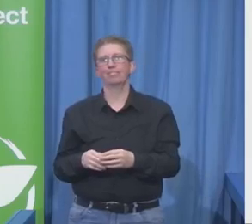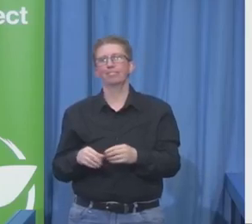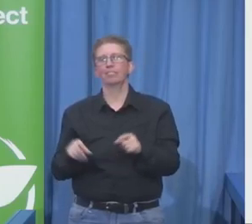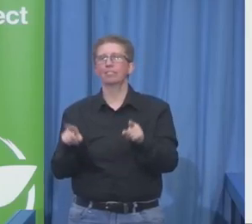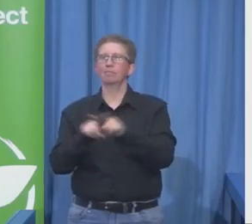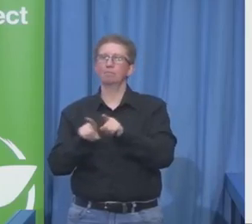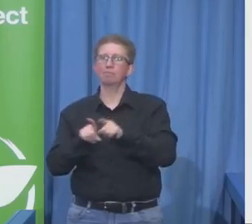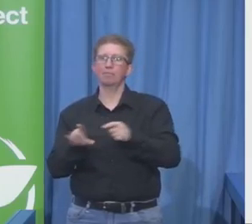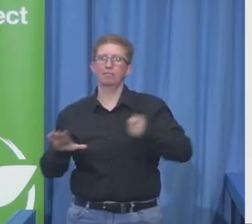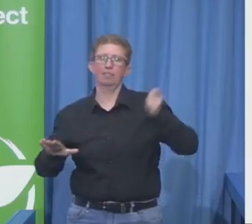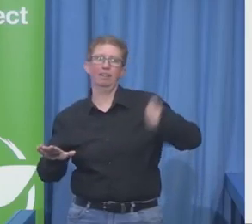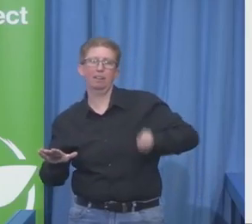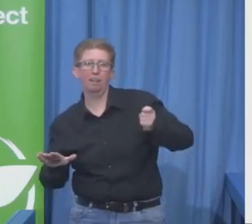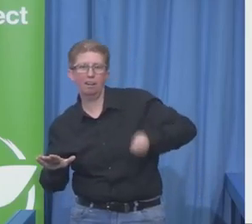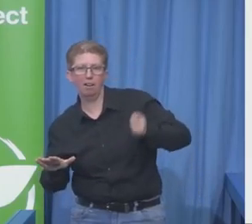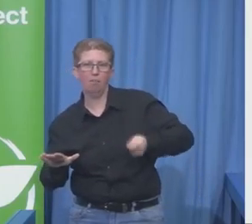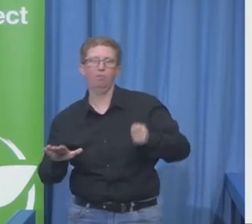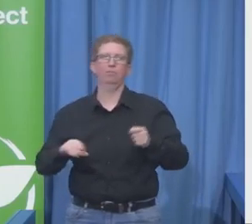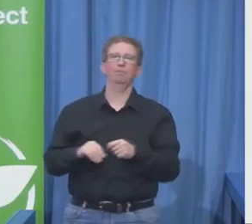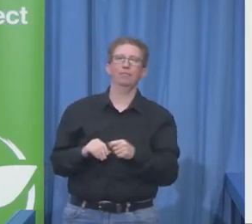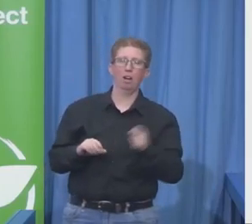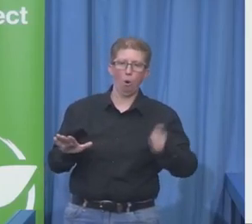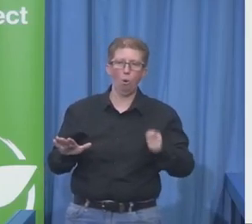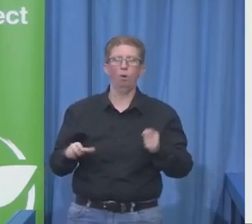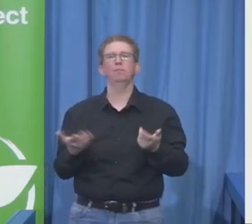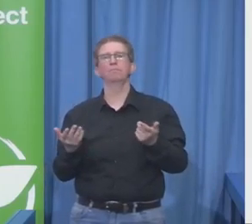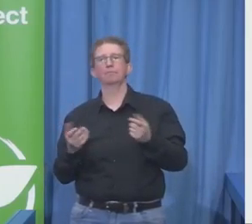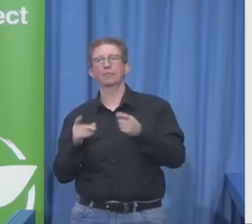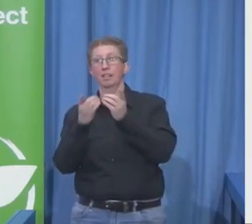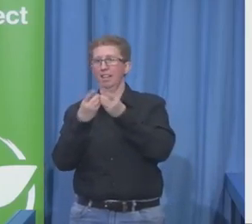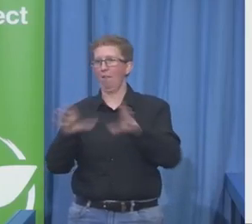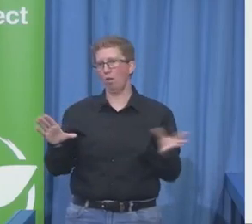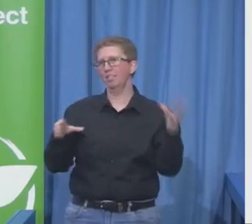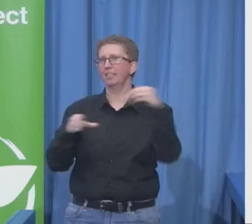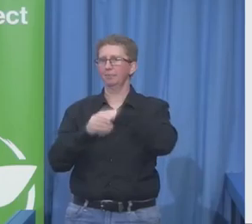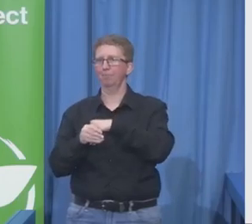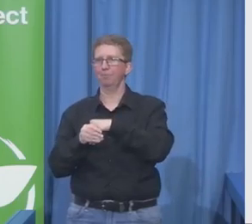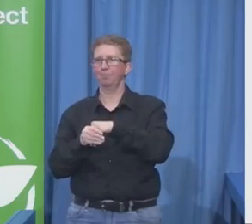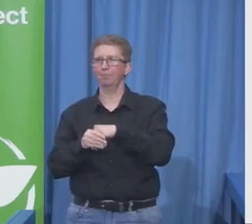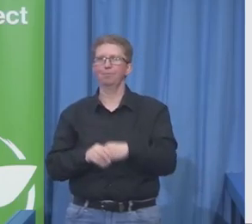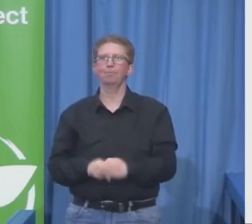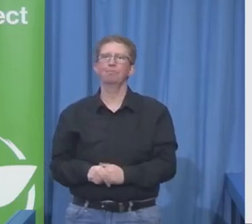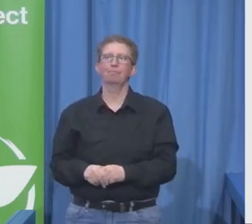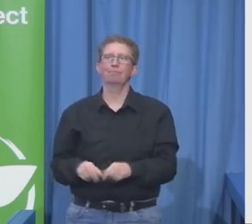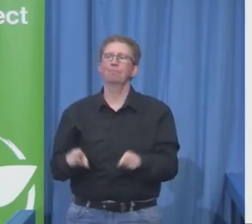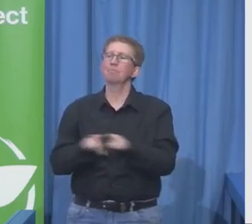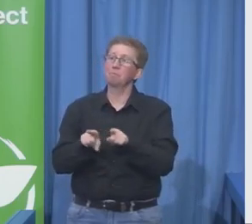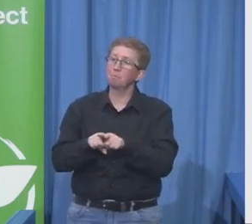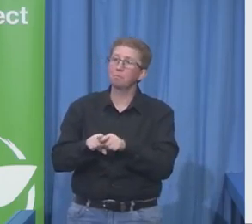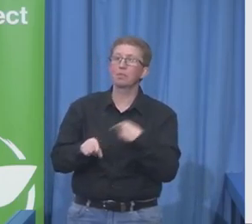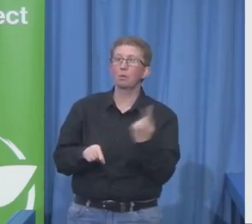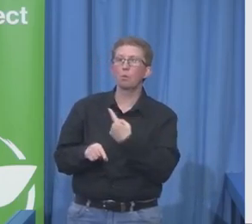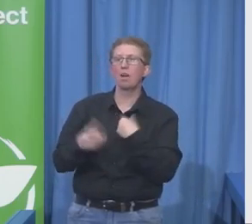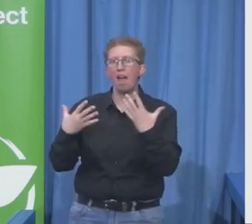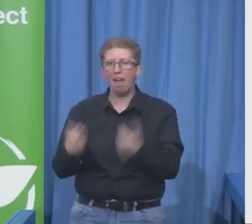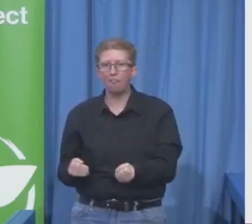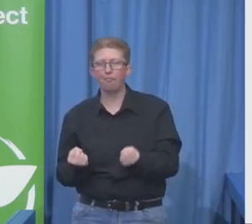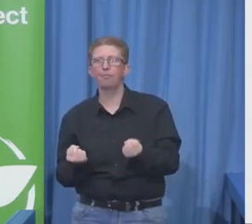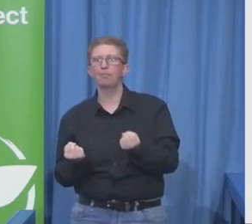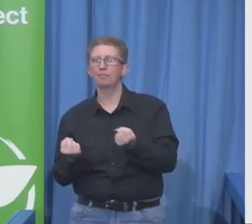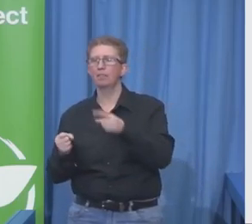council at Wipro. We have our location SPOCs or location councils that